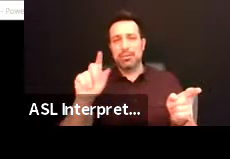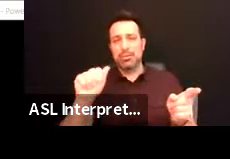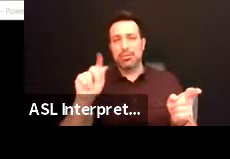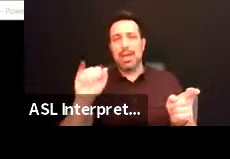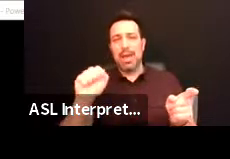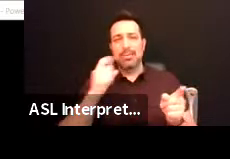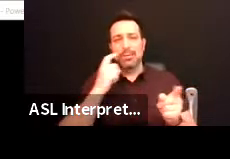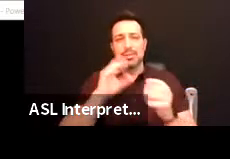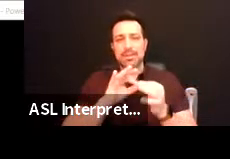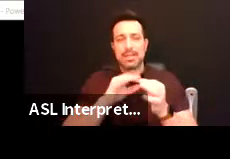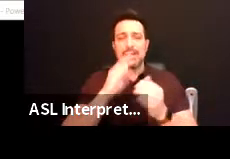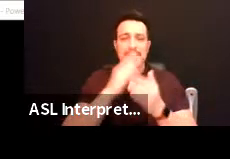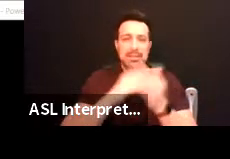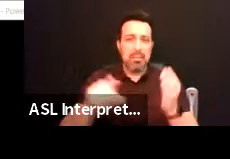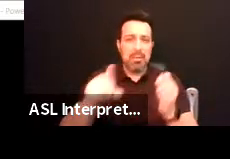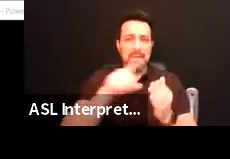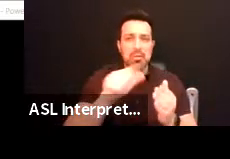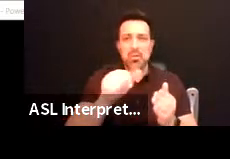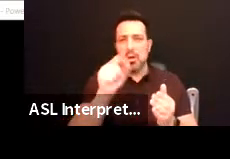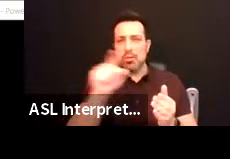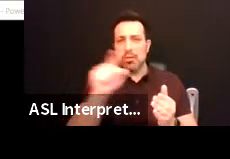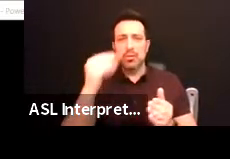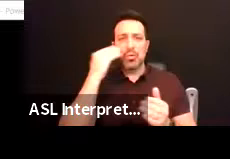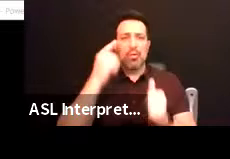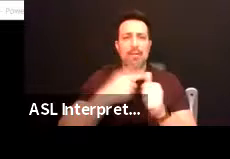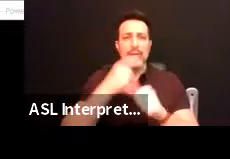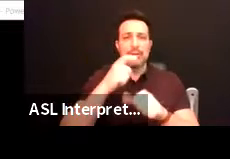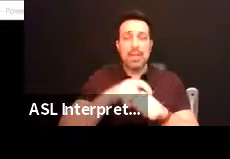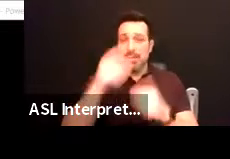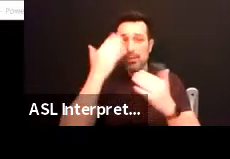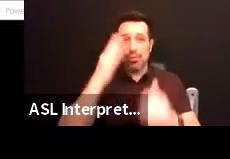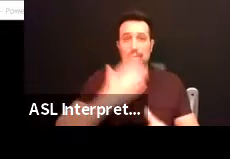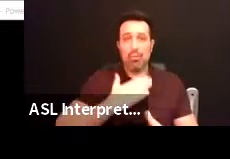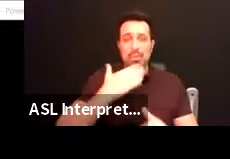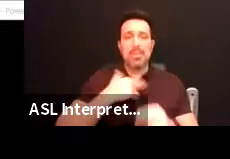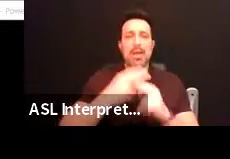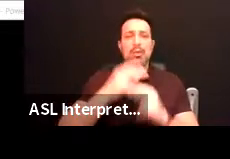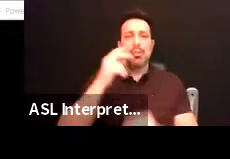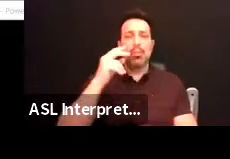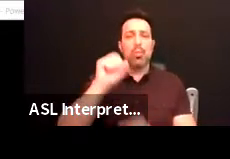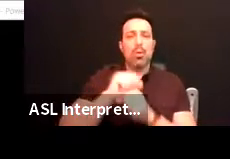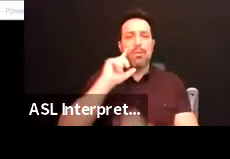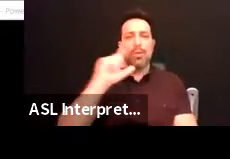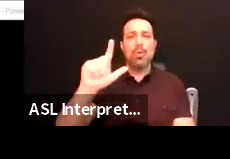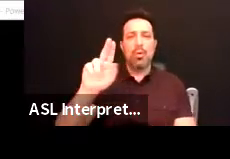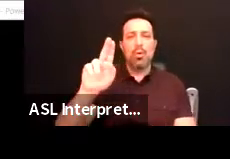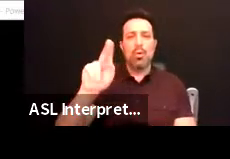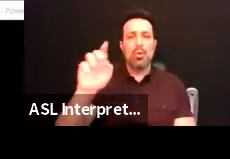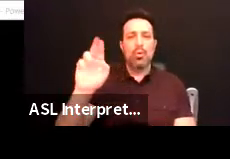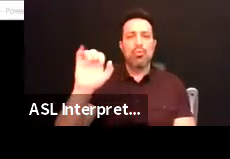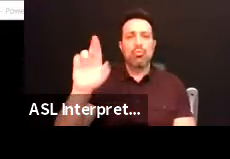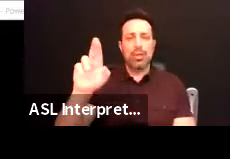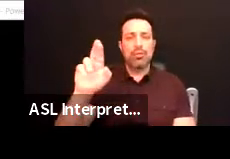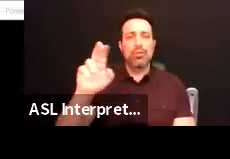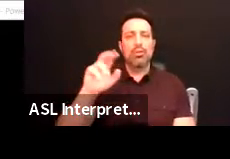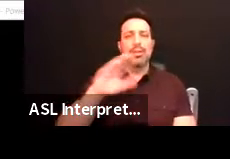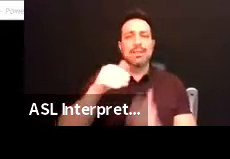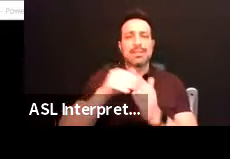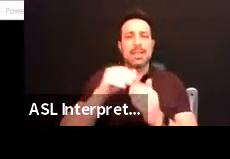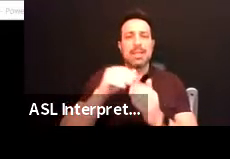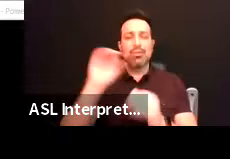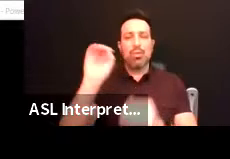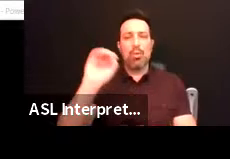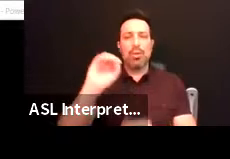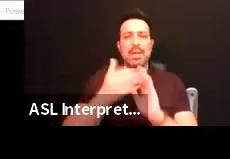some of you, others I'm getting to know for the first time. If you don't know me, I work for Luke Richter at the Central Oregon Peacekeepers. I'm